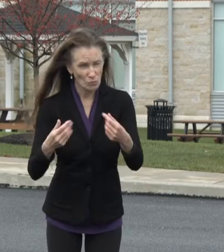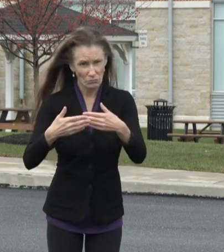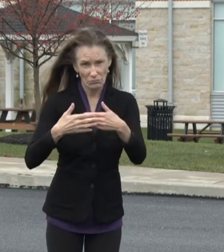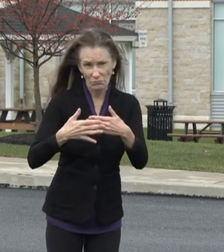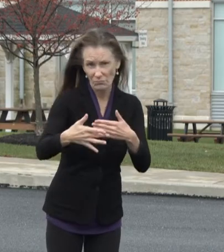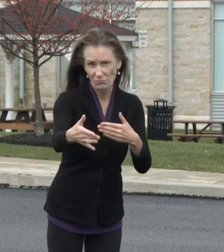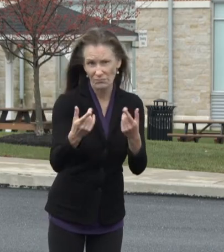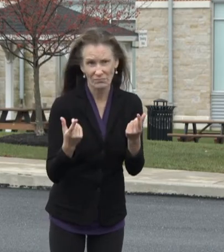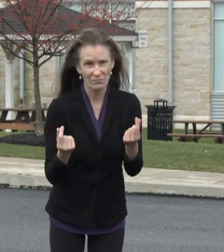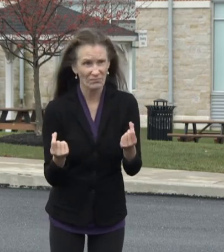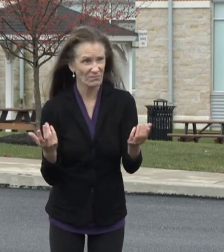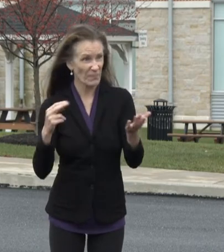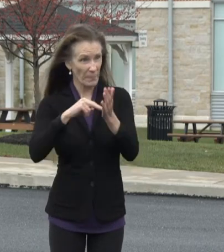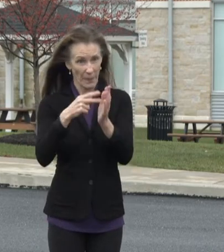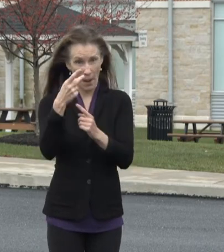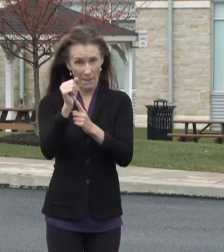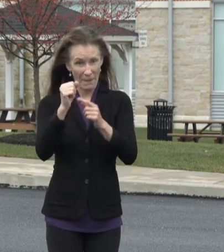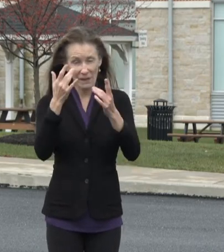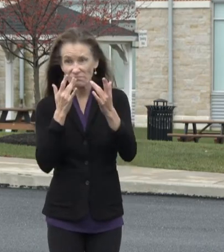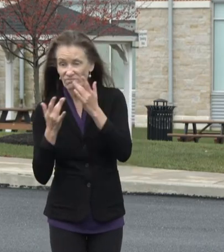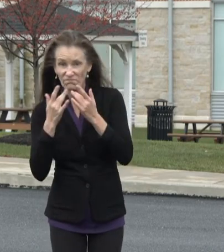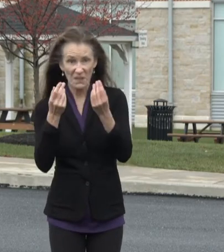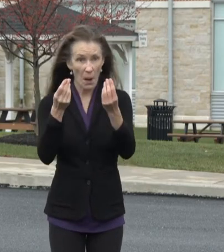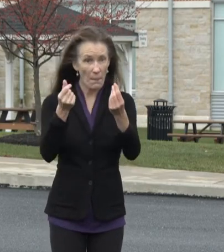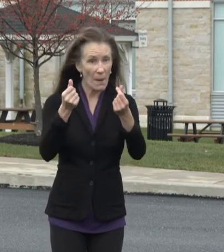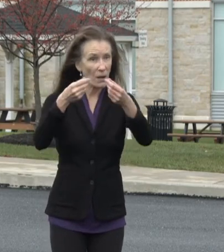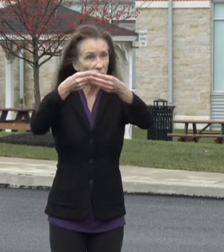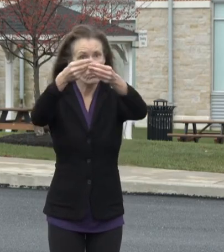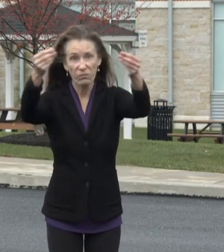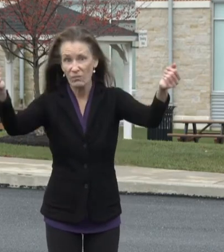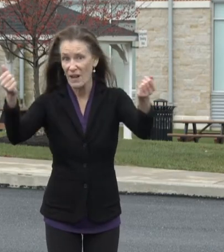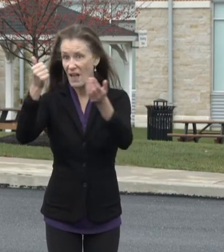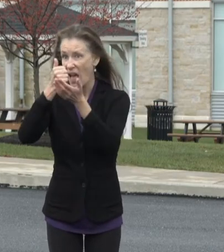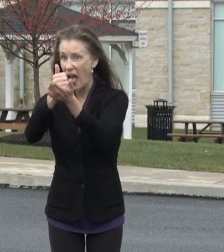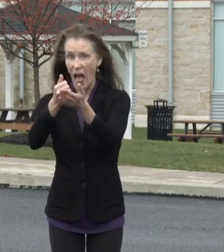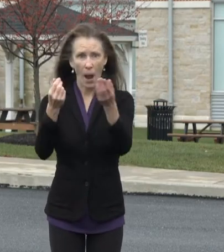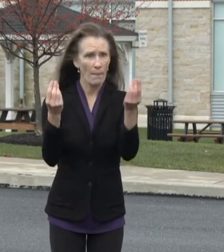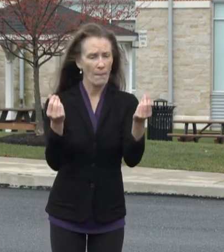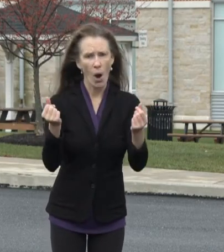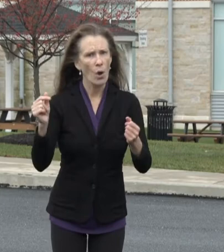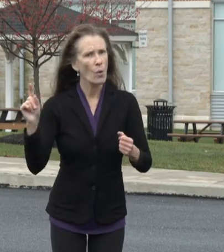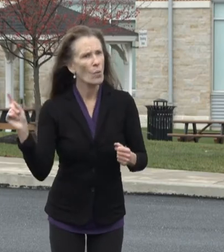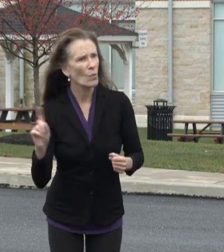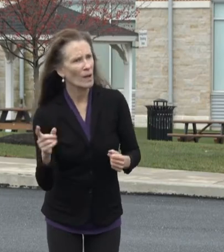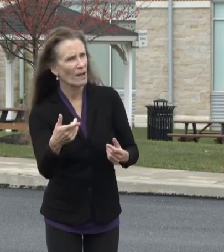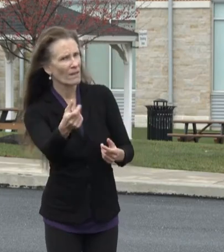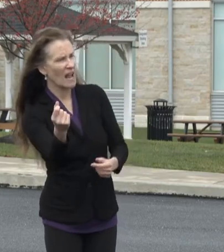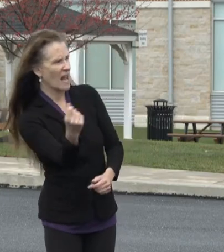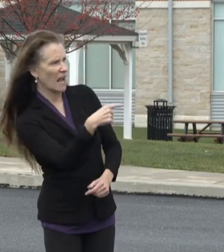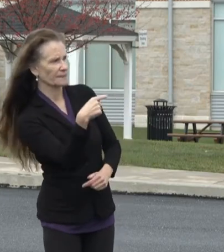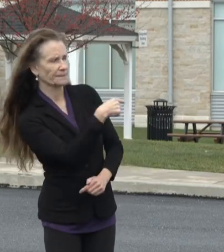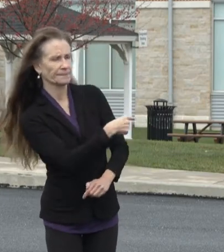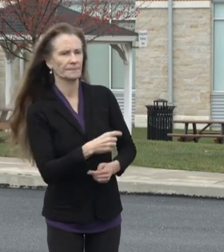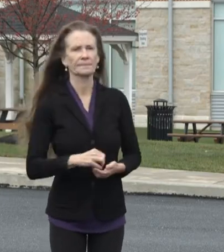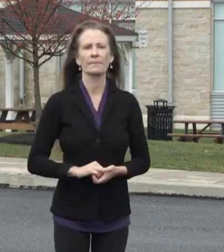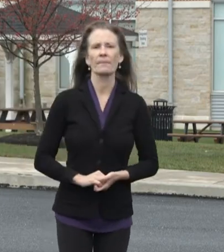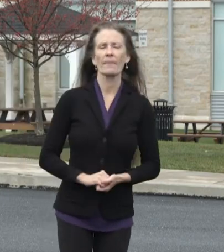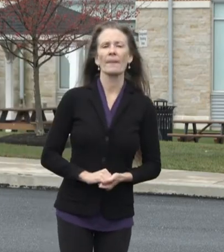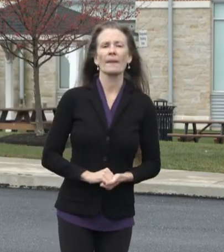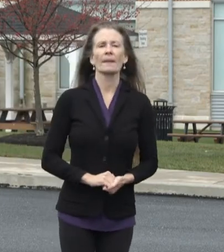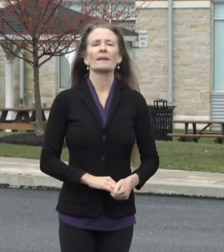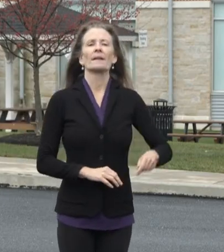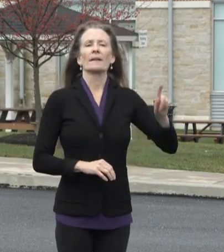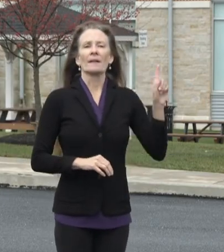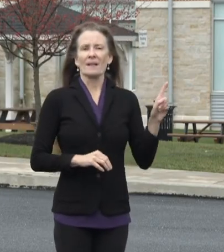just have to find the money elsewhere within Pennsylvania. So there's a couple of different